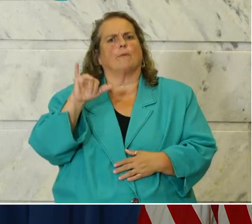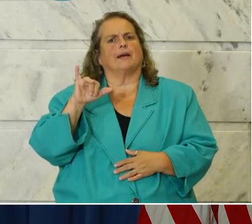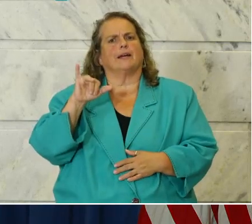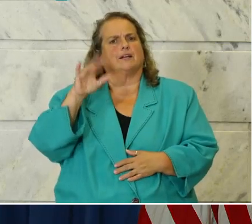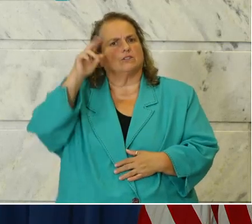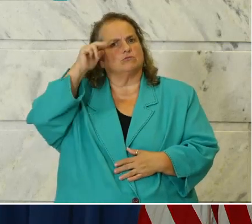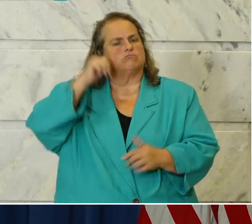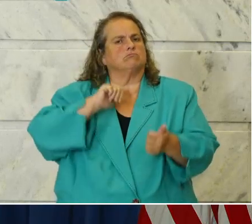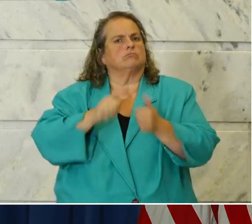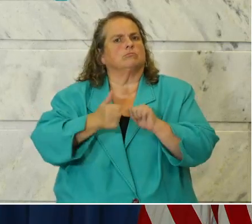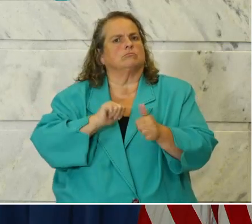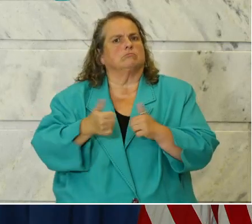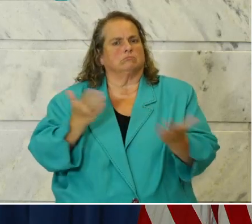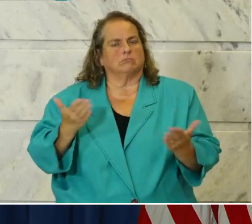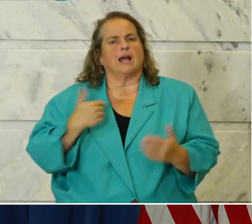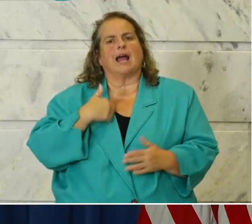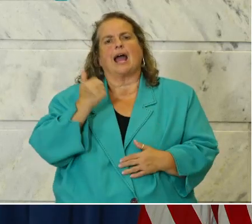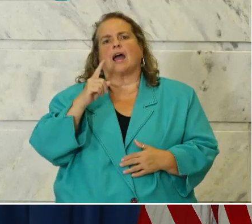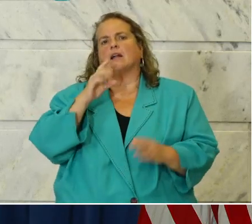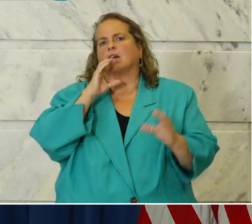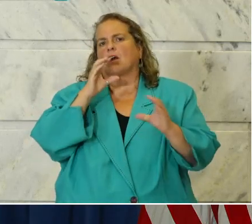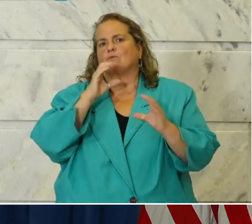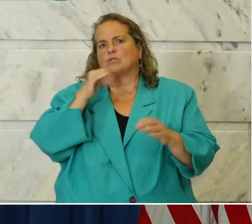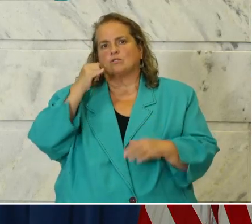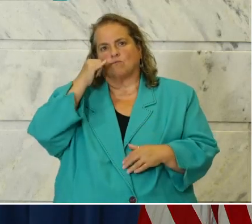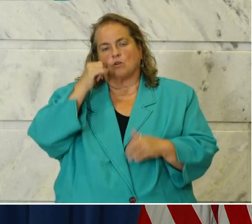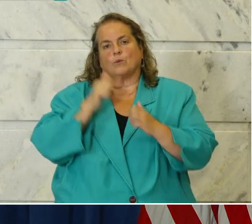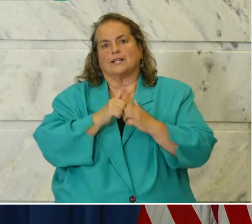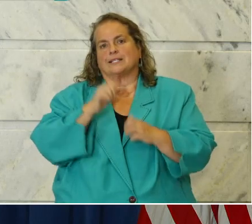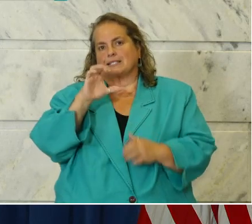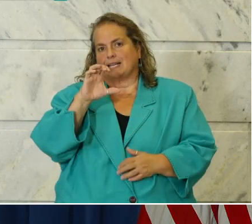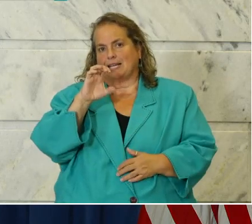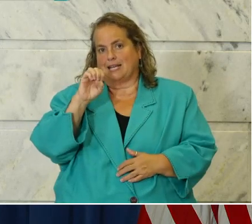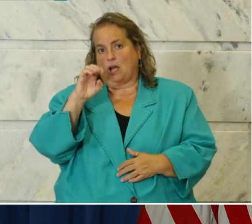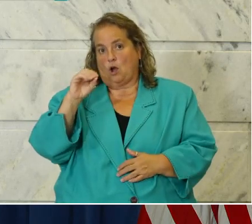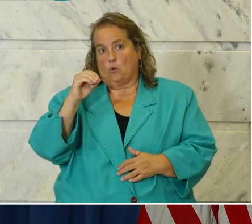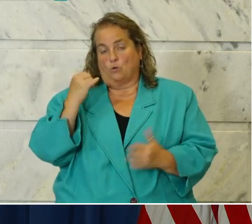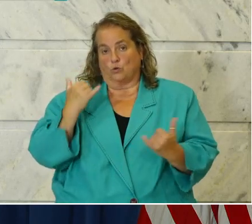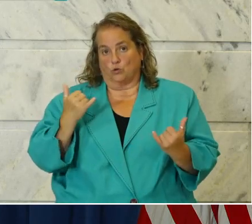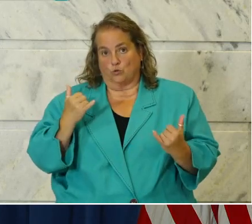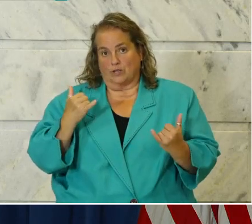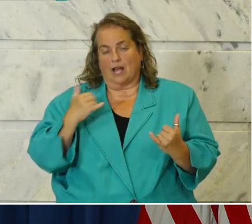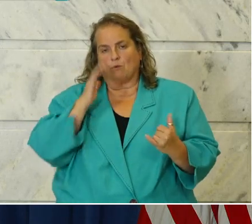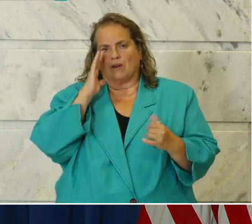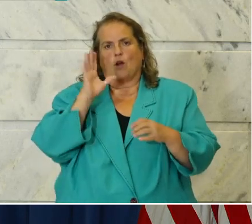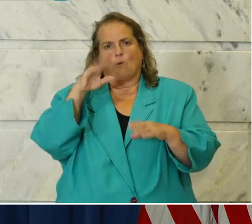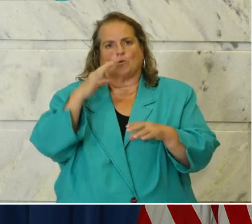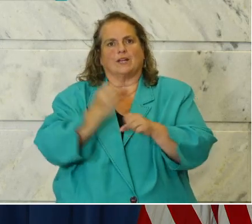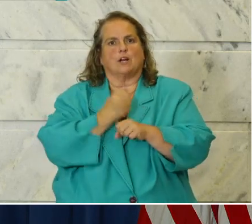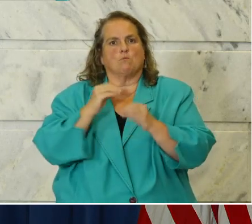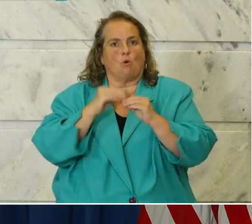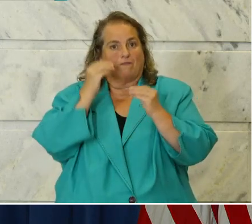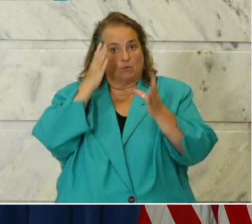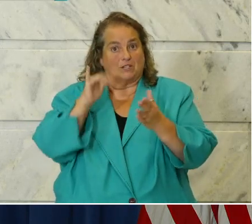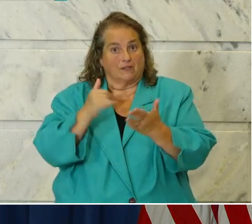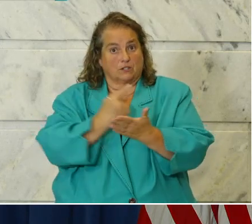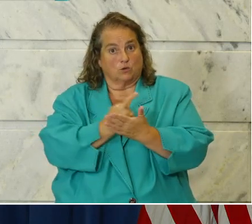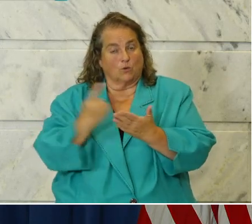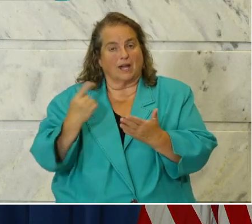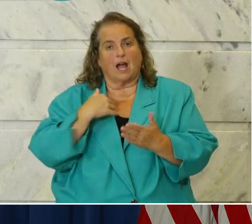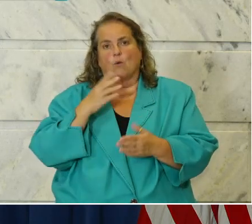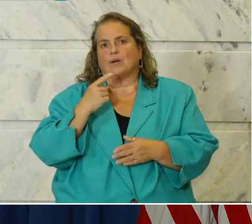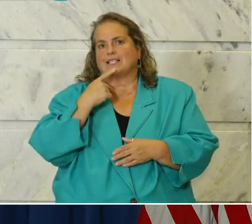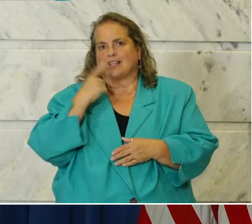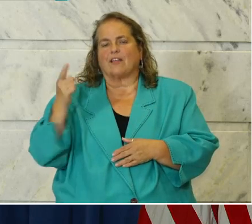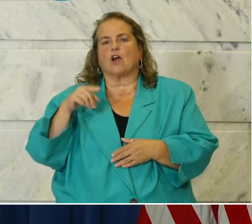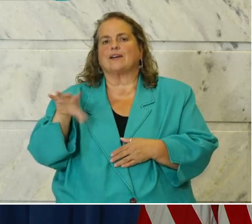on the Derby. I had a conversation with the CEO today. I believe they're going to have more information this week. I will say that they are